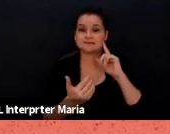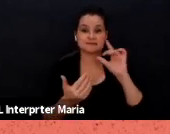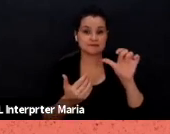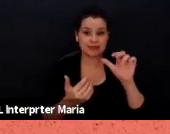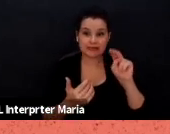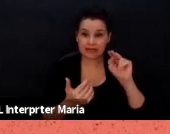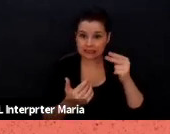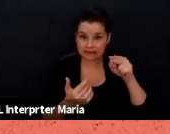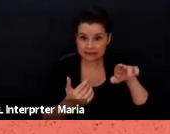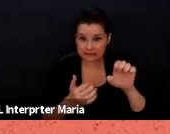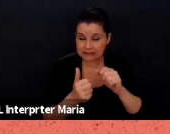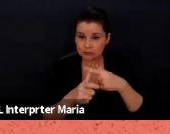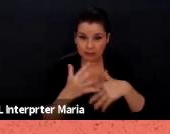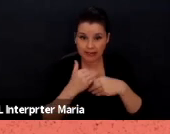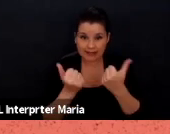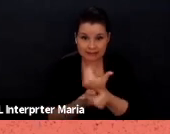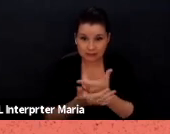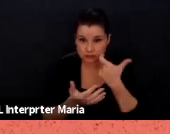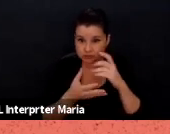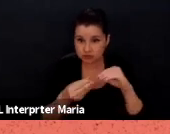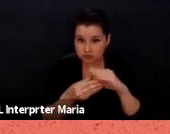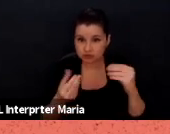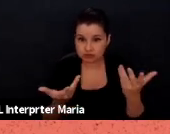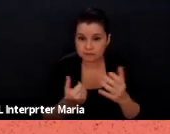add anything to what I just shared.